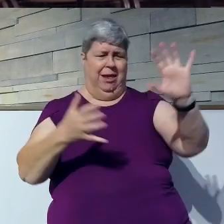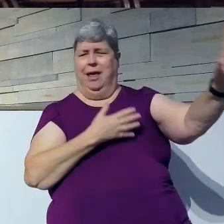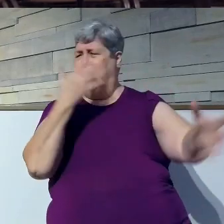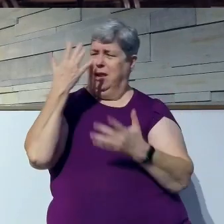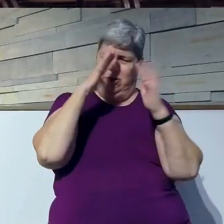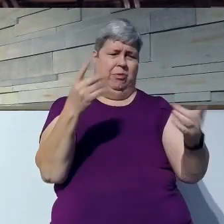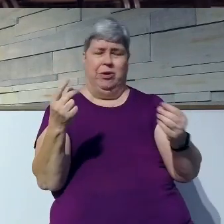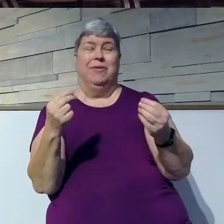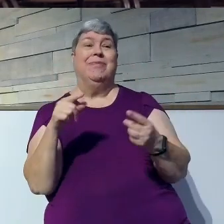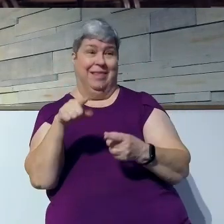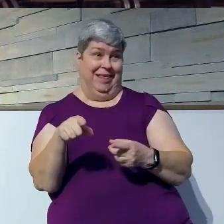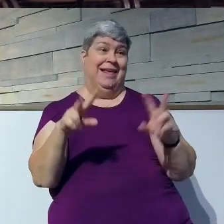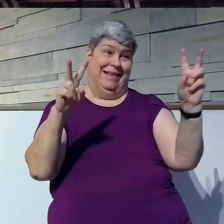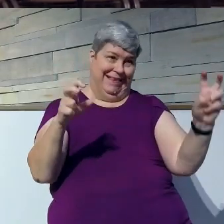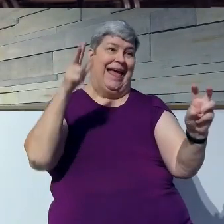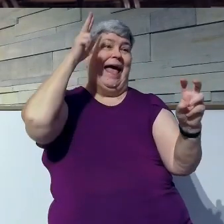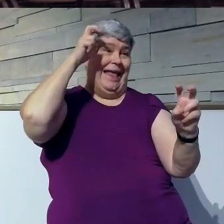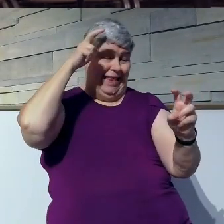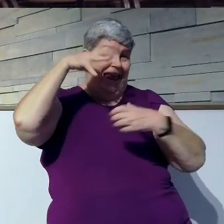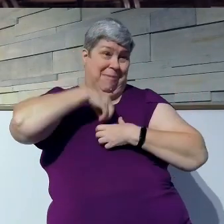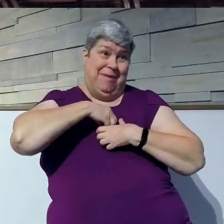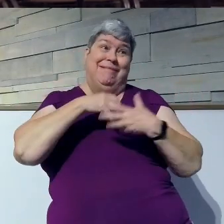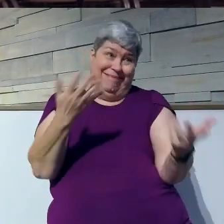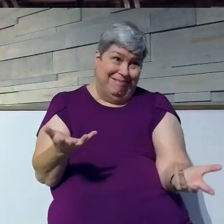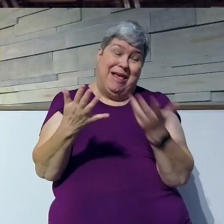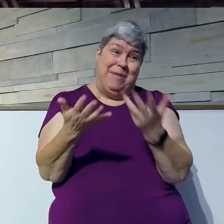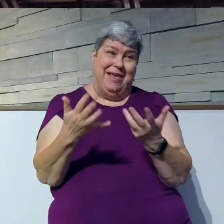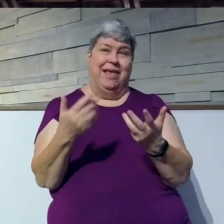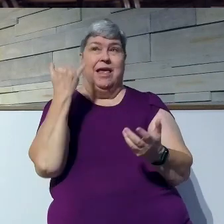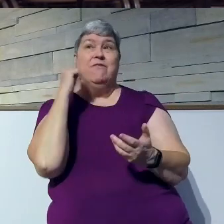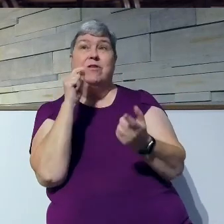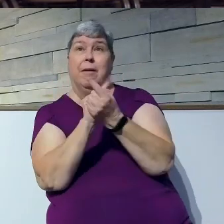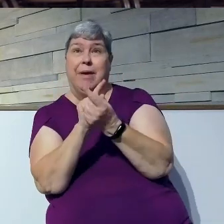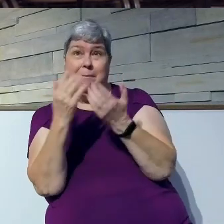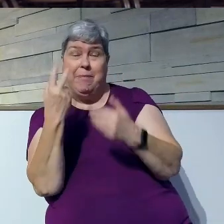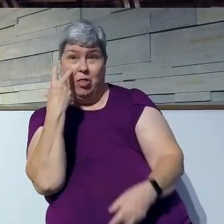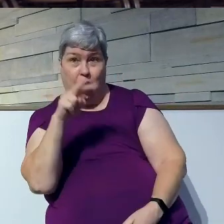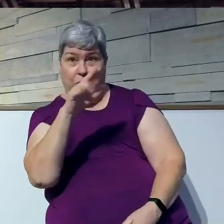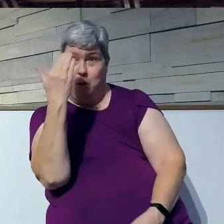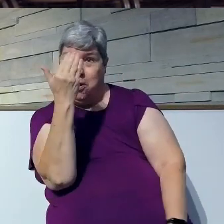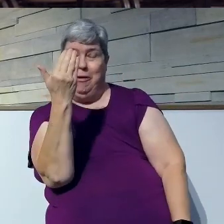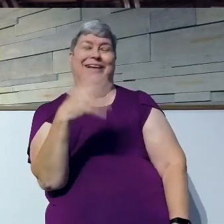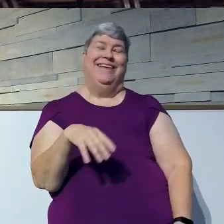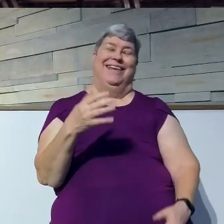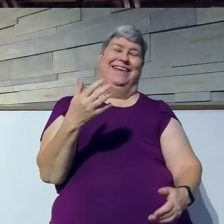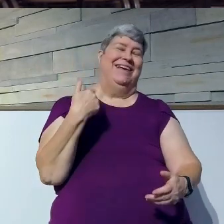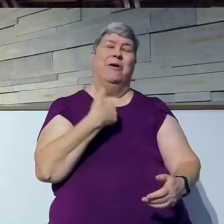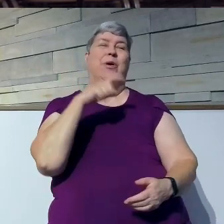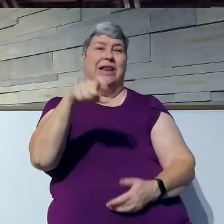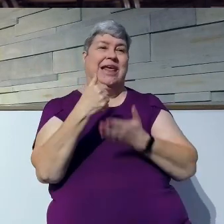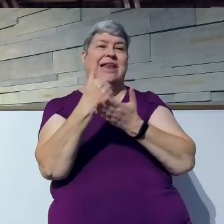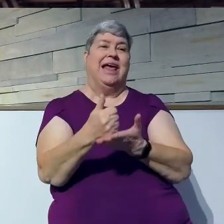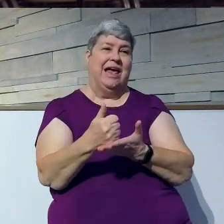all of that? Yeah. If you haven't met anybody like that, get a new mirror, okay? Yeah, they're right in the mirror there. We need